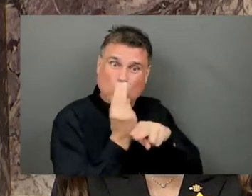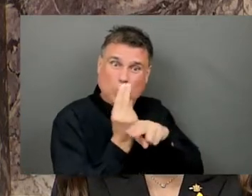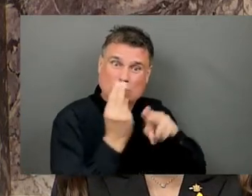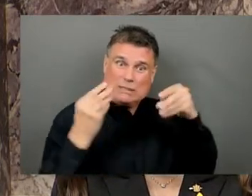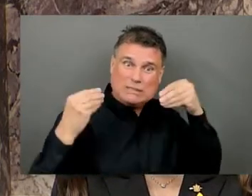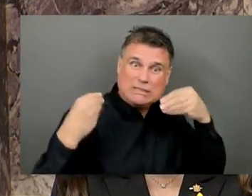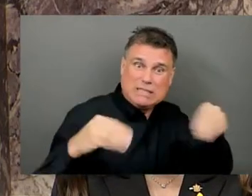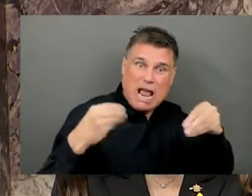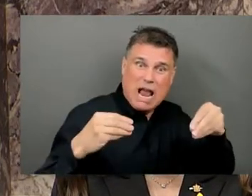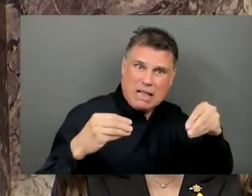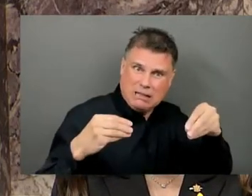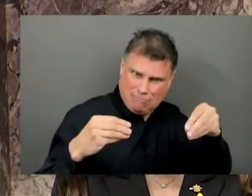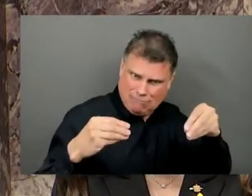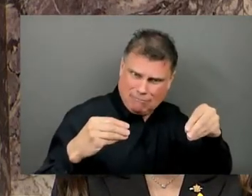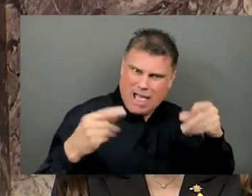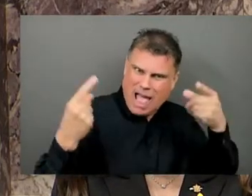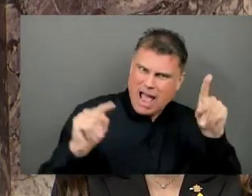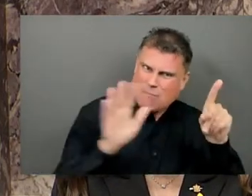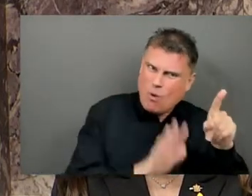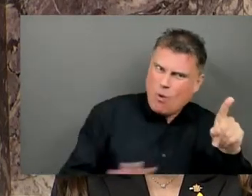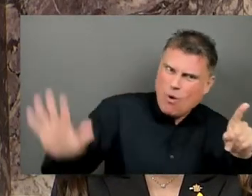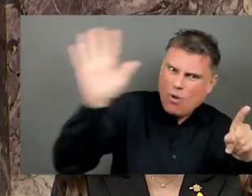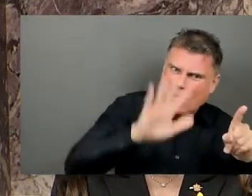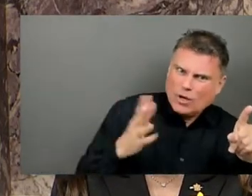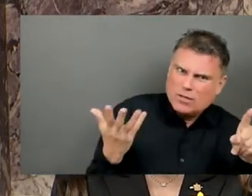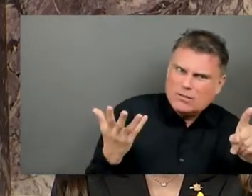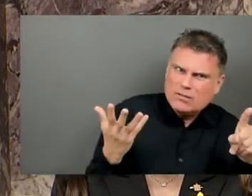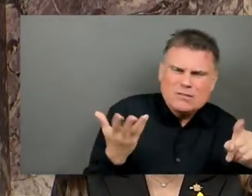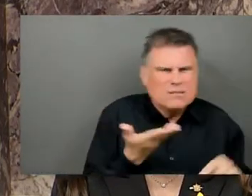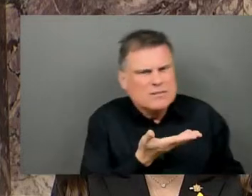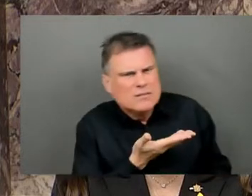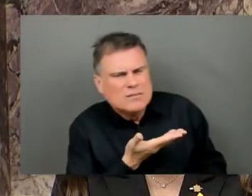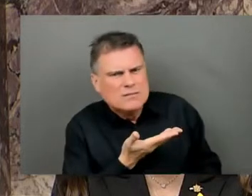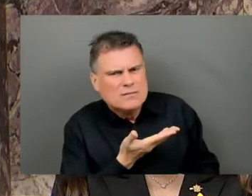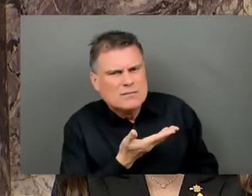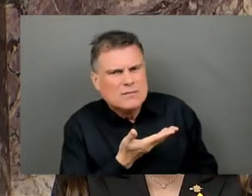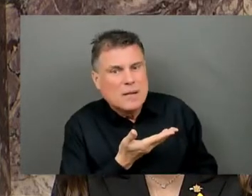challenge. Will the minister today issue